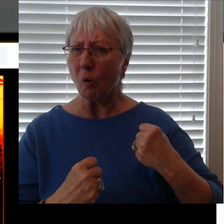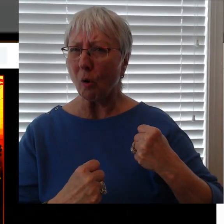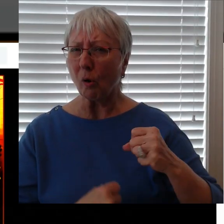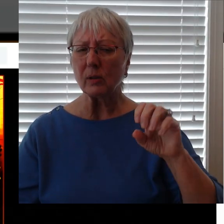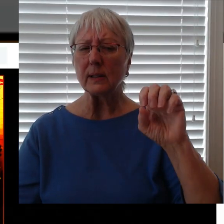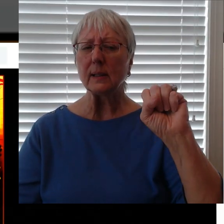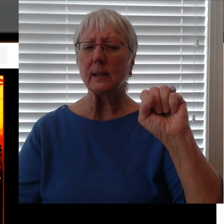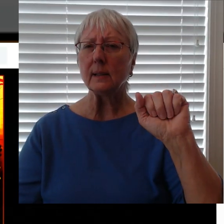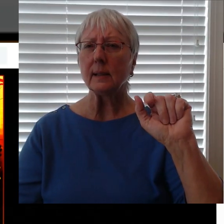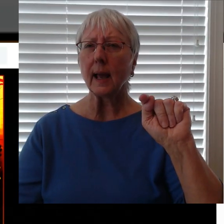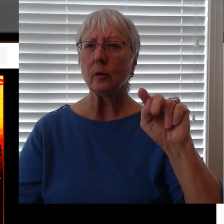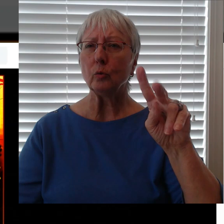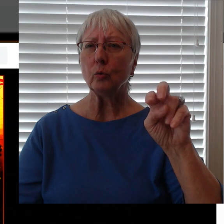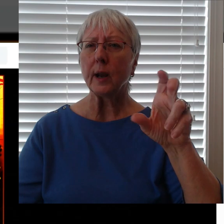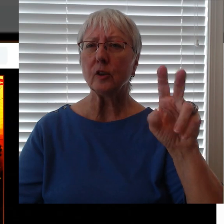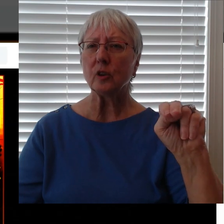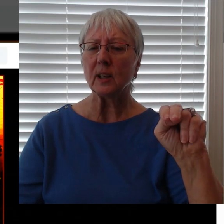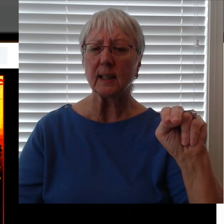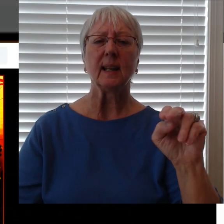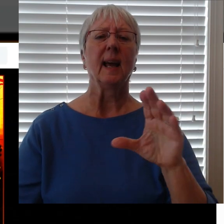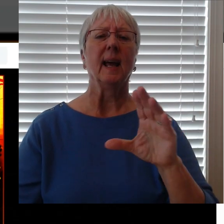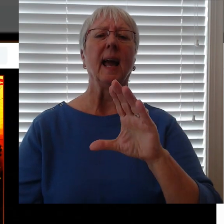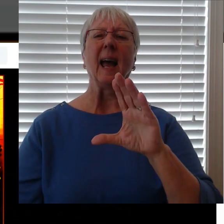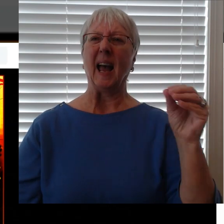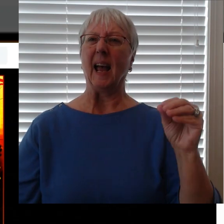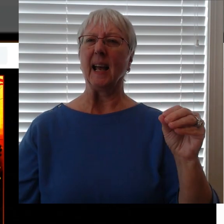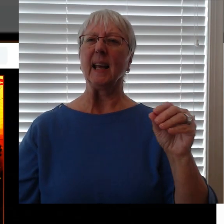texture contrast to start the eye at the top